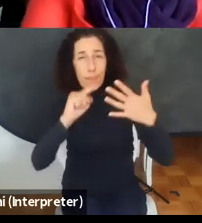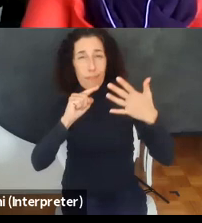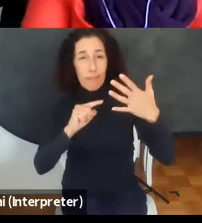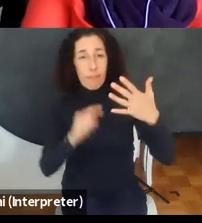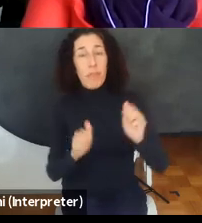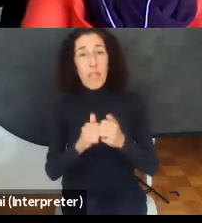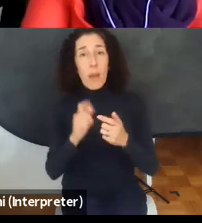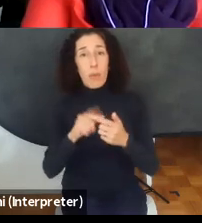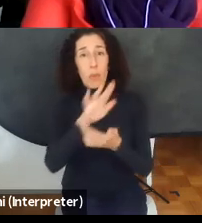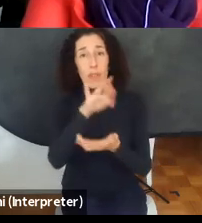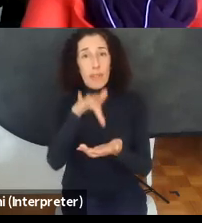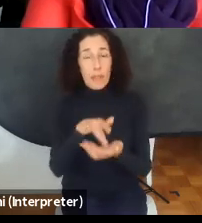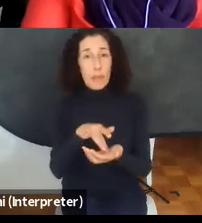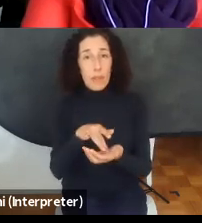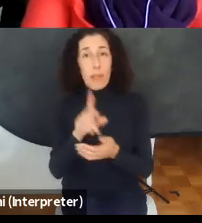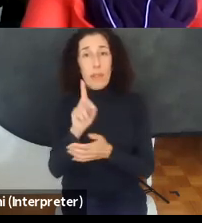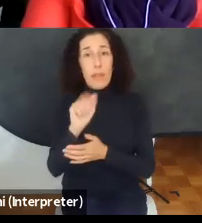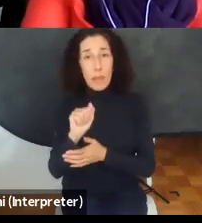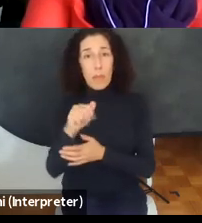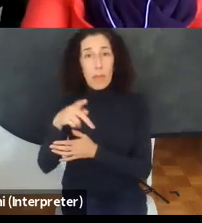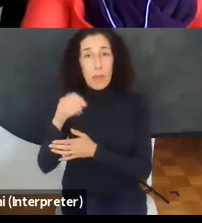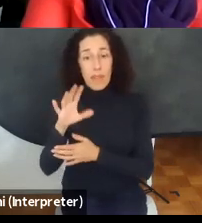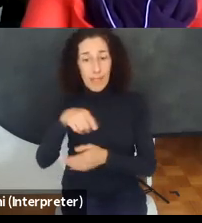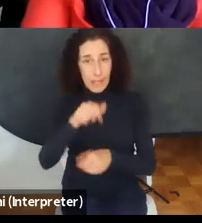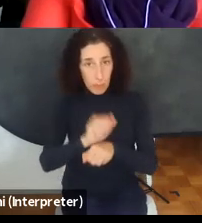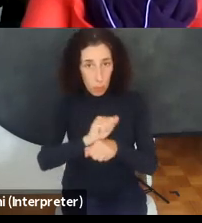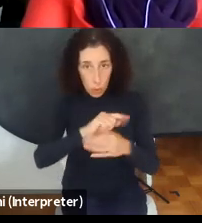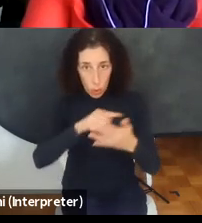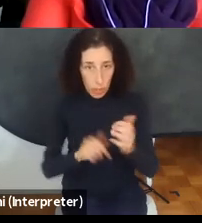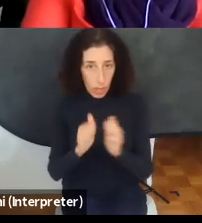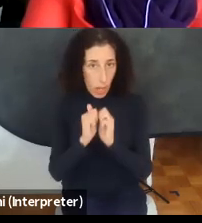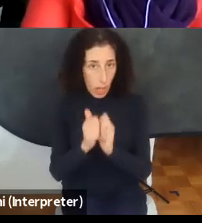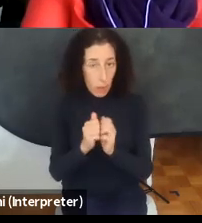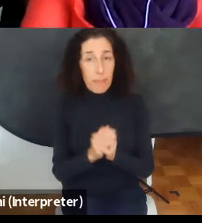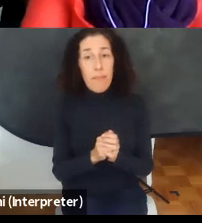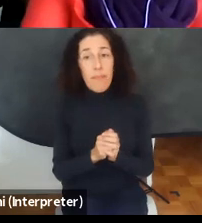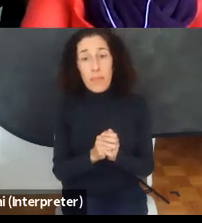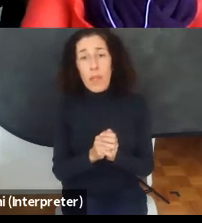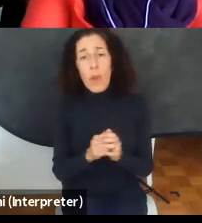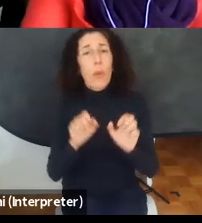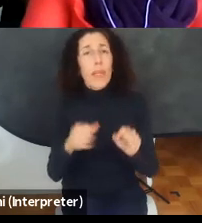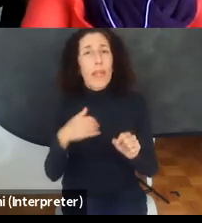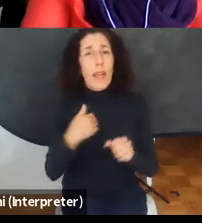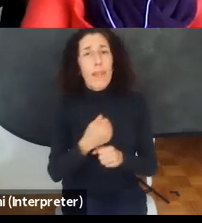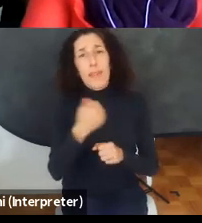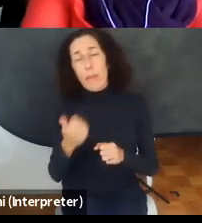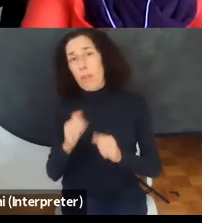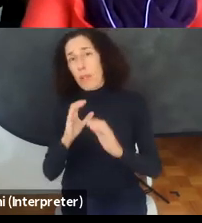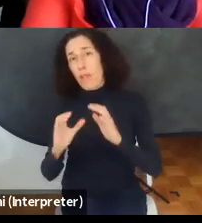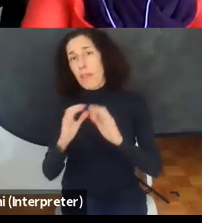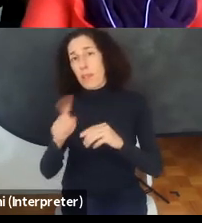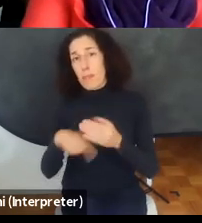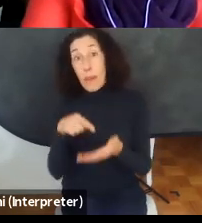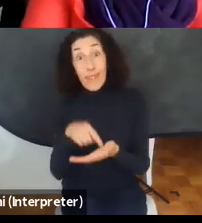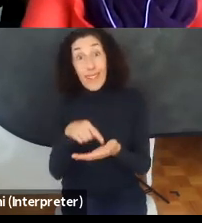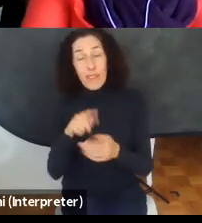centering disabled people of color in this work? And, you know, we could have a whole other conversation about this, but I'll just leave it at this.